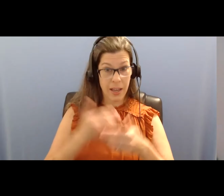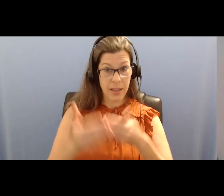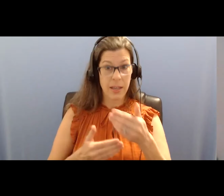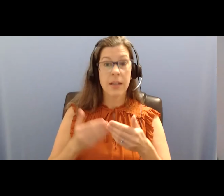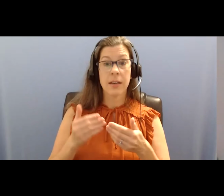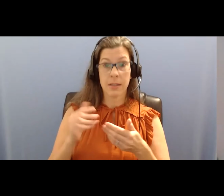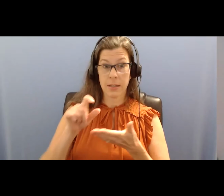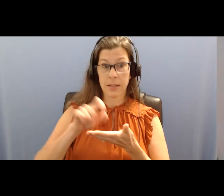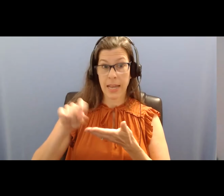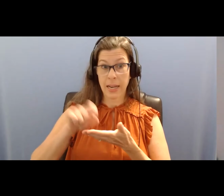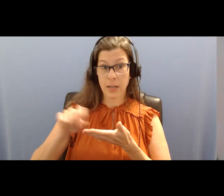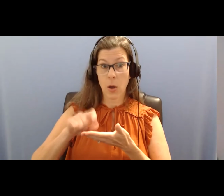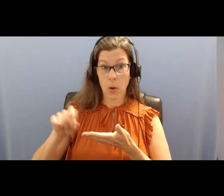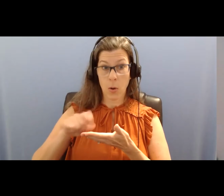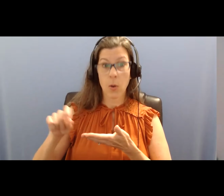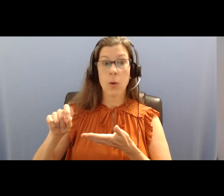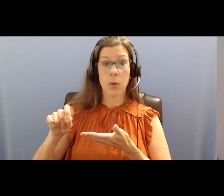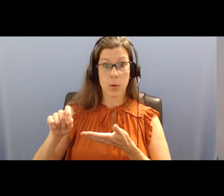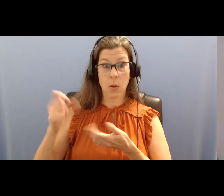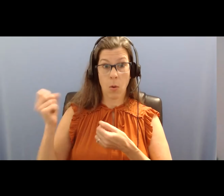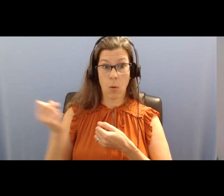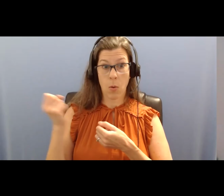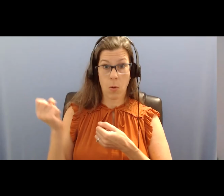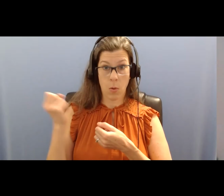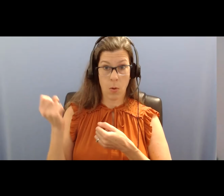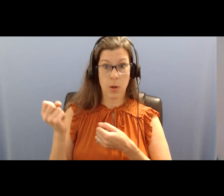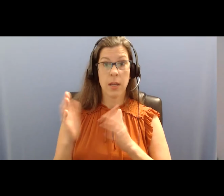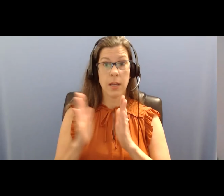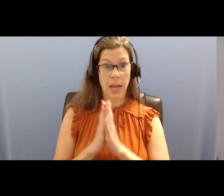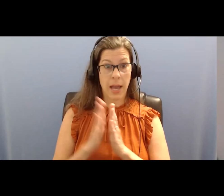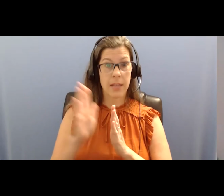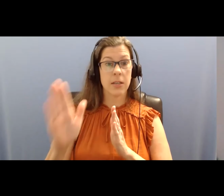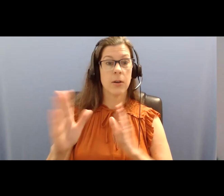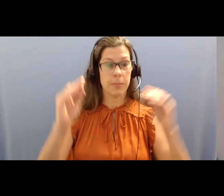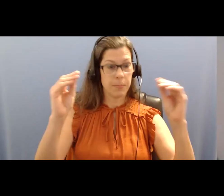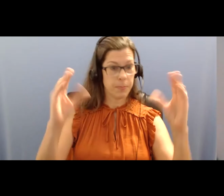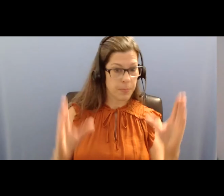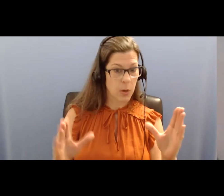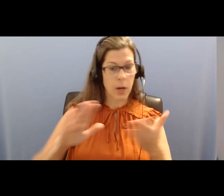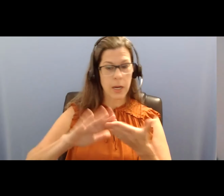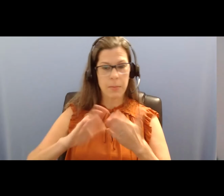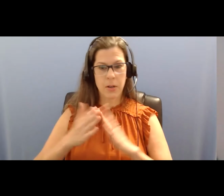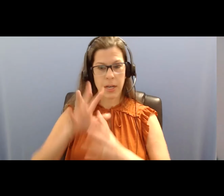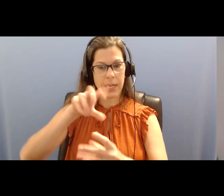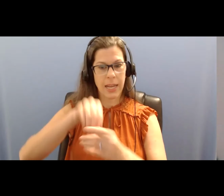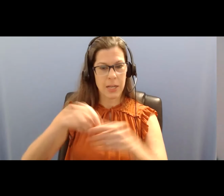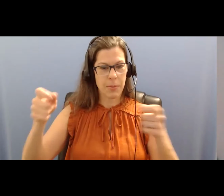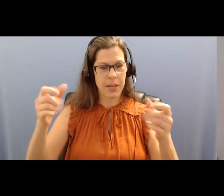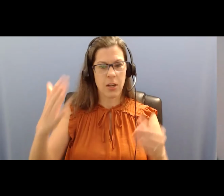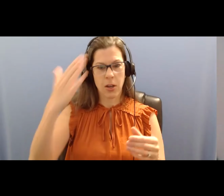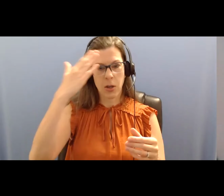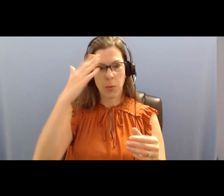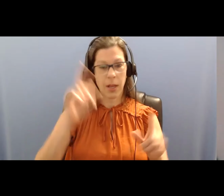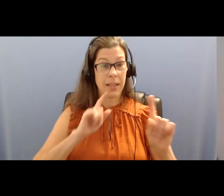note and either let your teacher or your community engagement manager know, and they can make sure that we'll get your